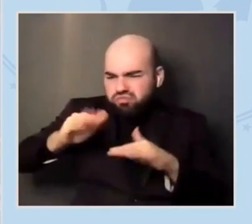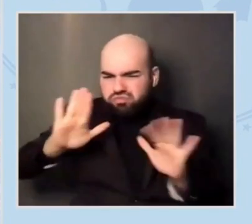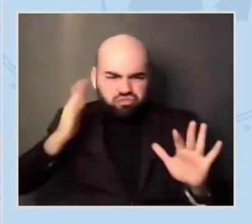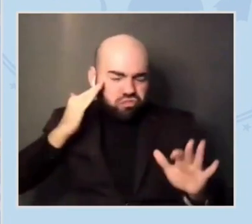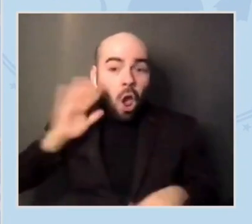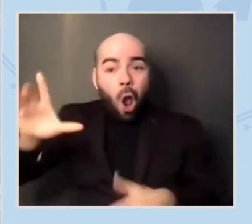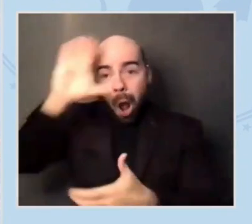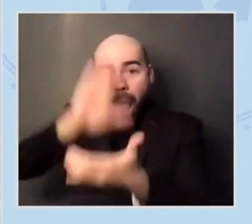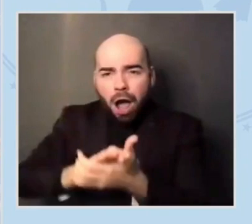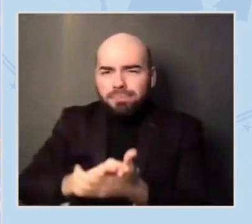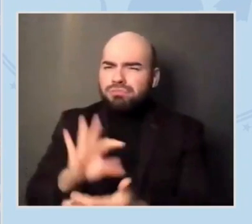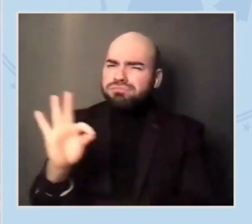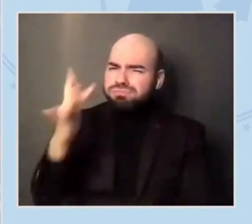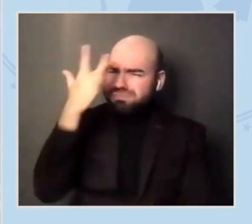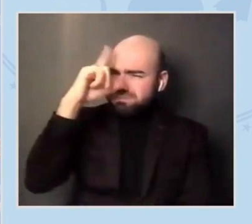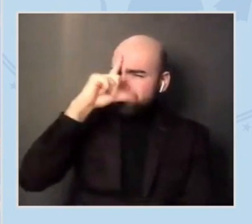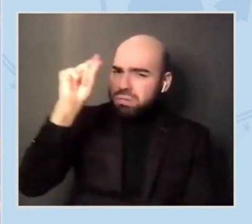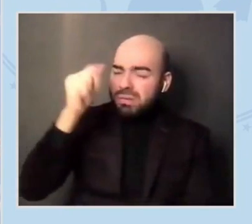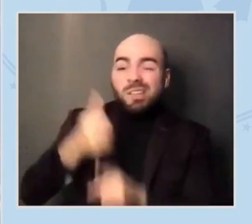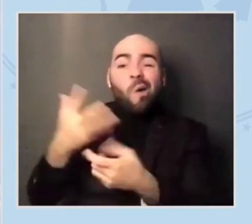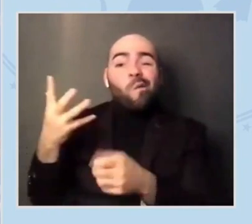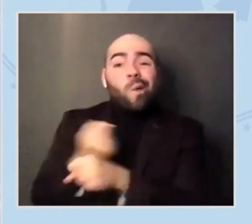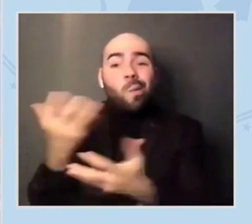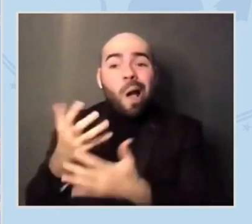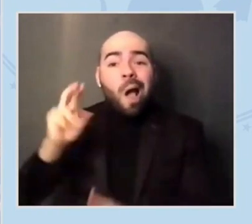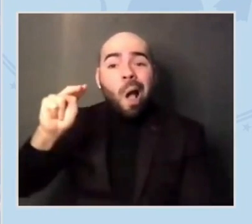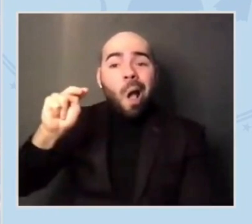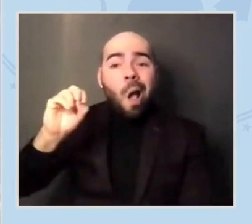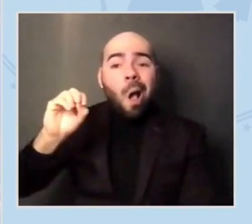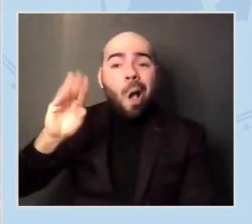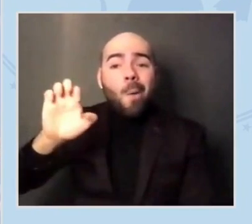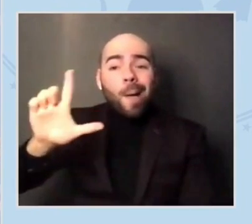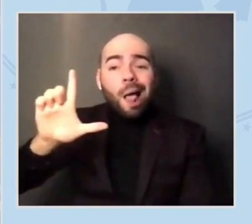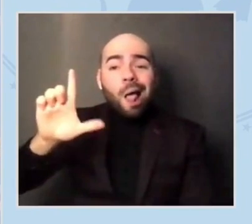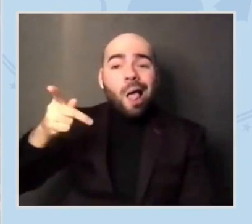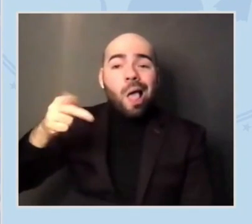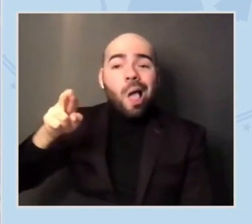Prize, but he's the one that married up.